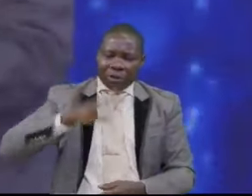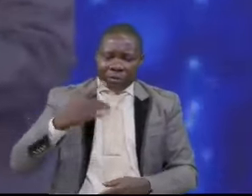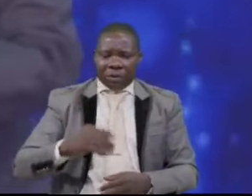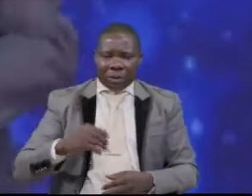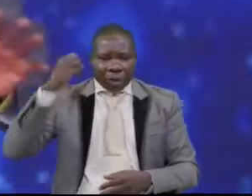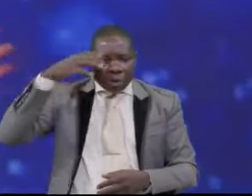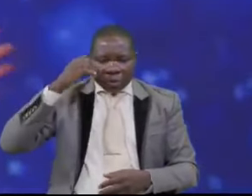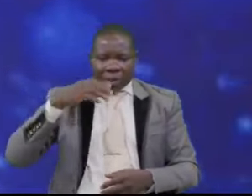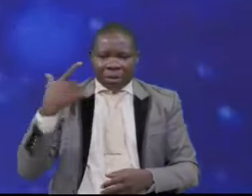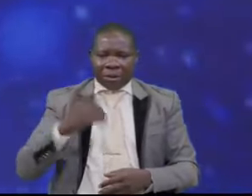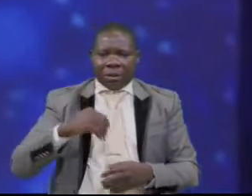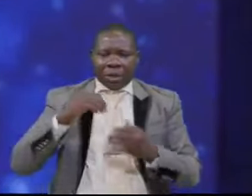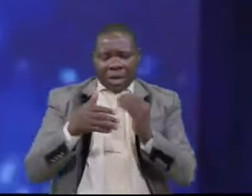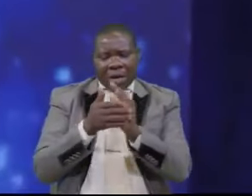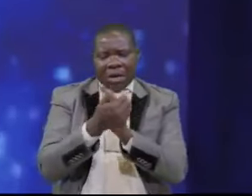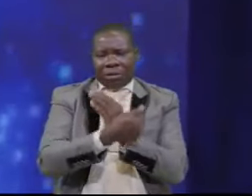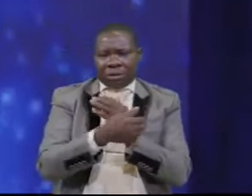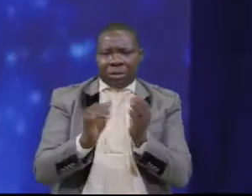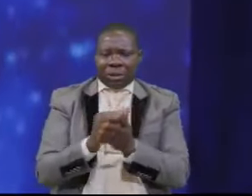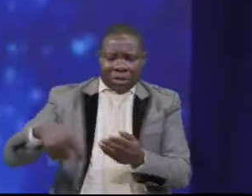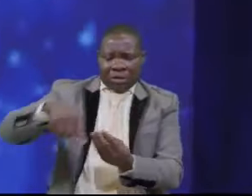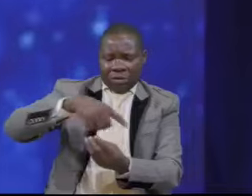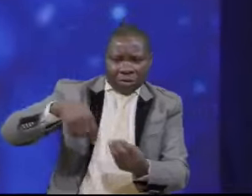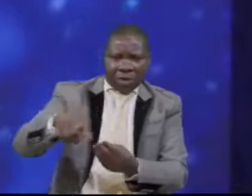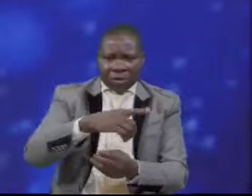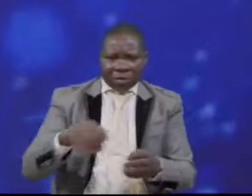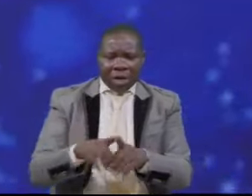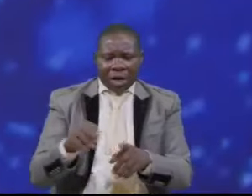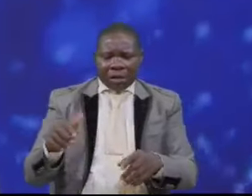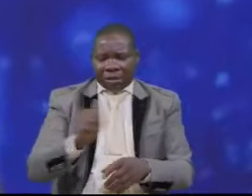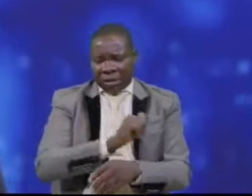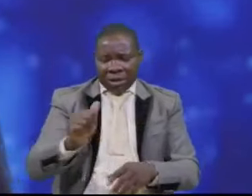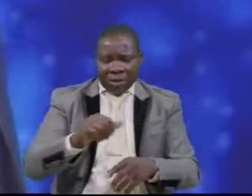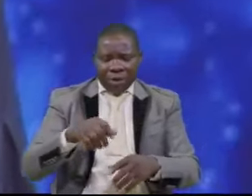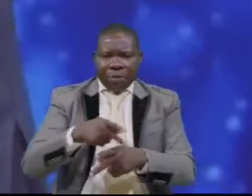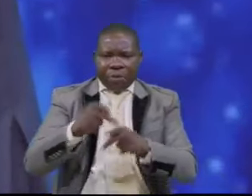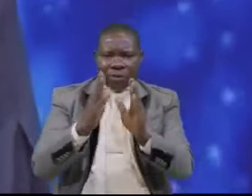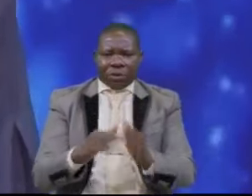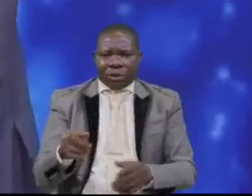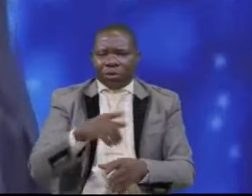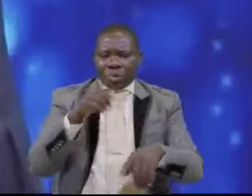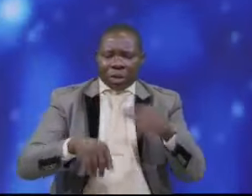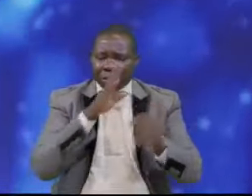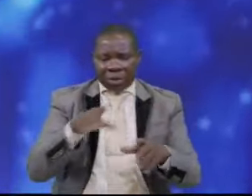magic that surrounds you as a professional. There's no way you can be like a Daniel in that place